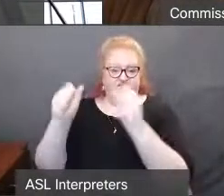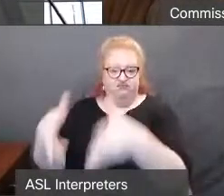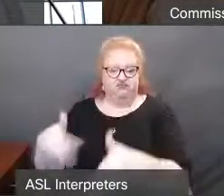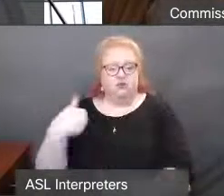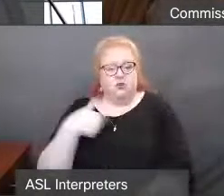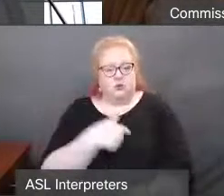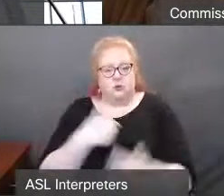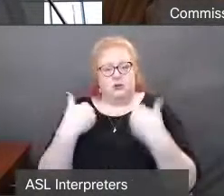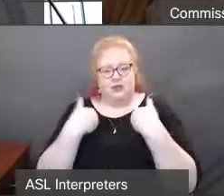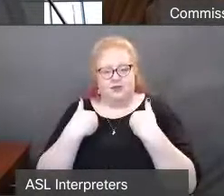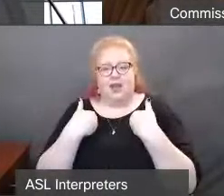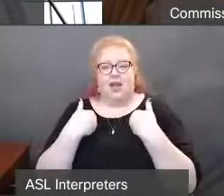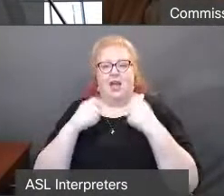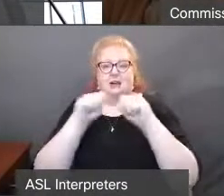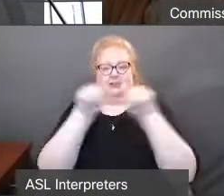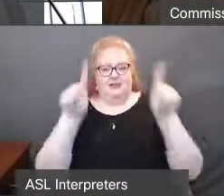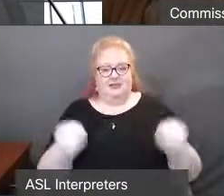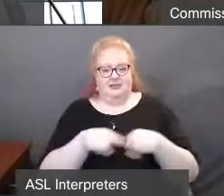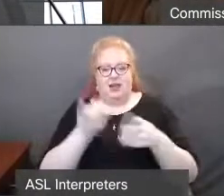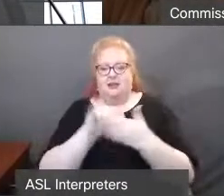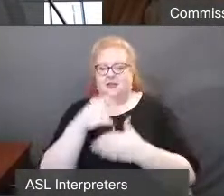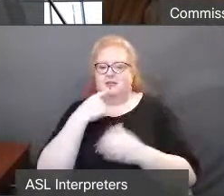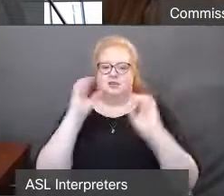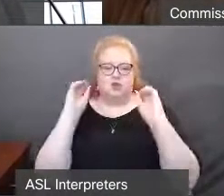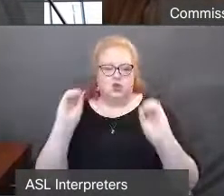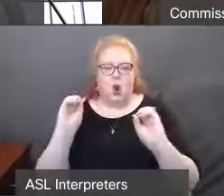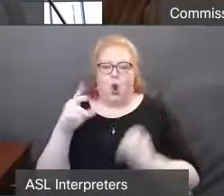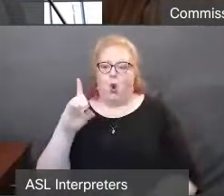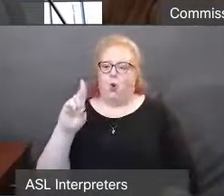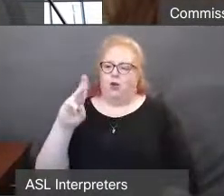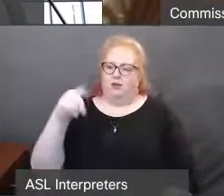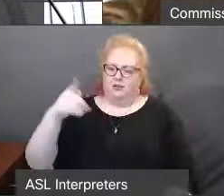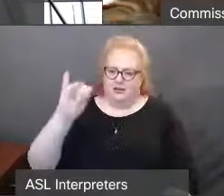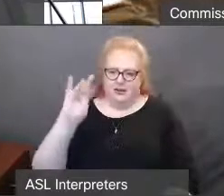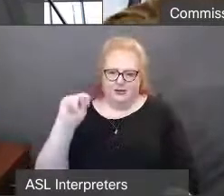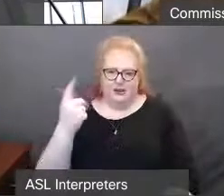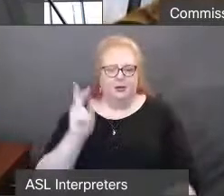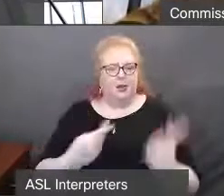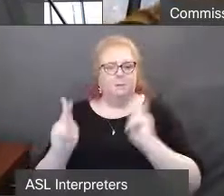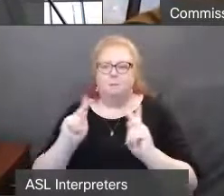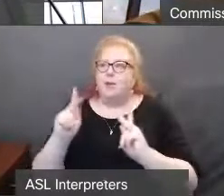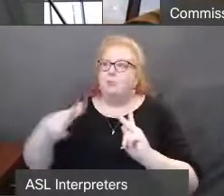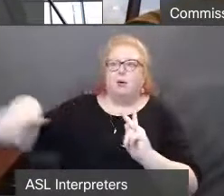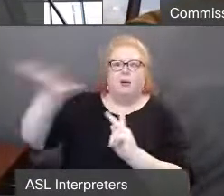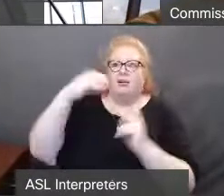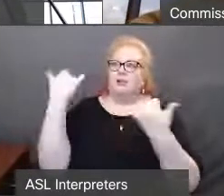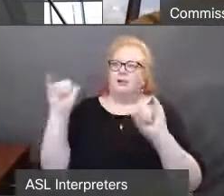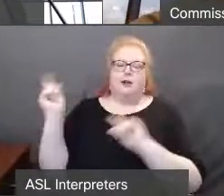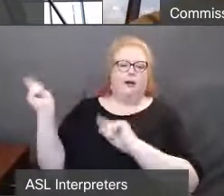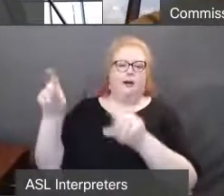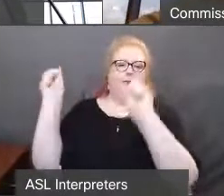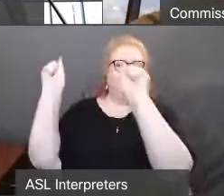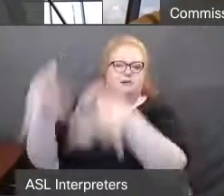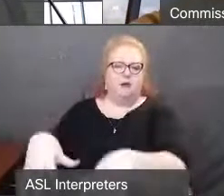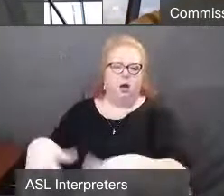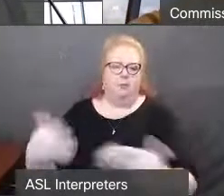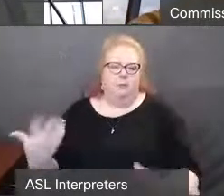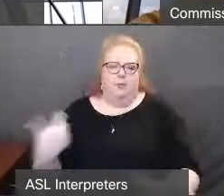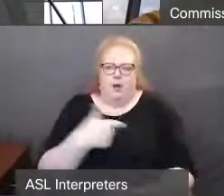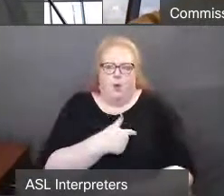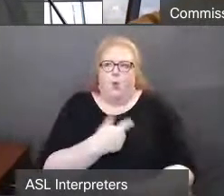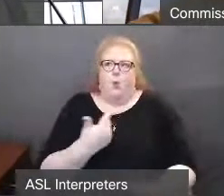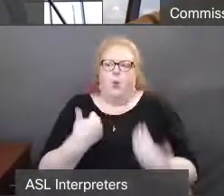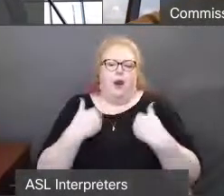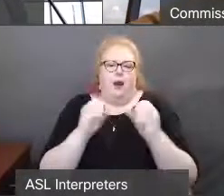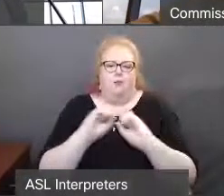placed posted signs saying no dumping, but the people still dump. We cannot police that